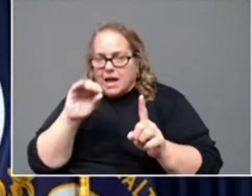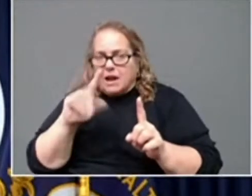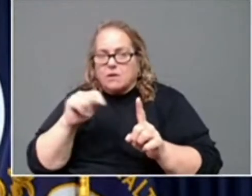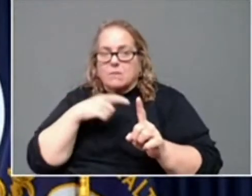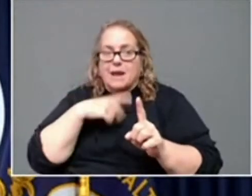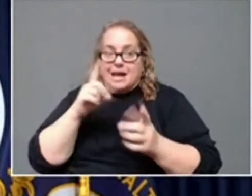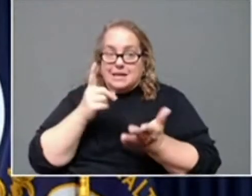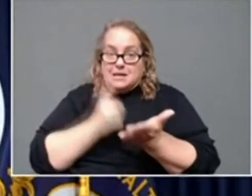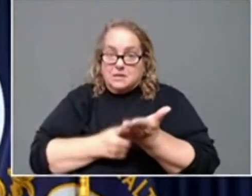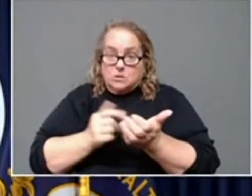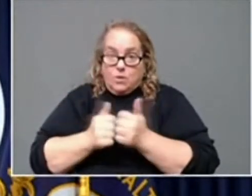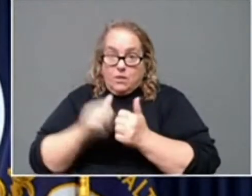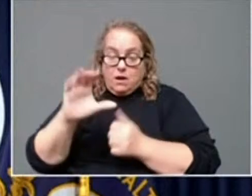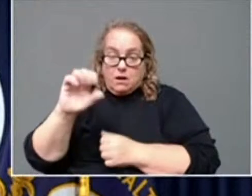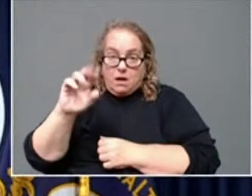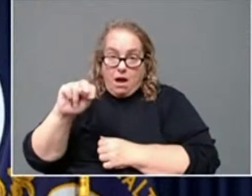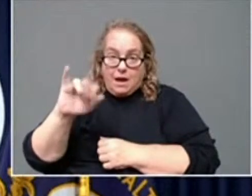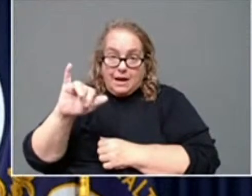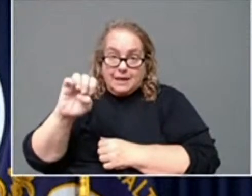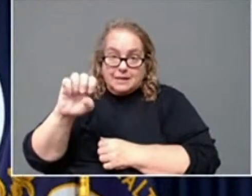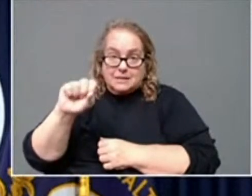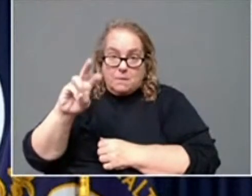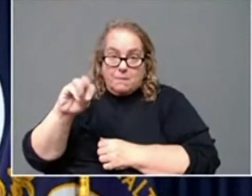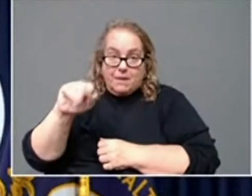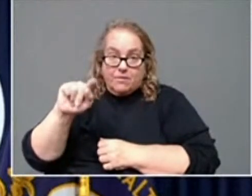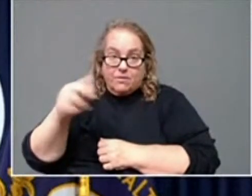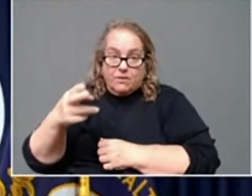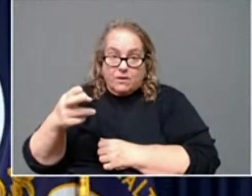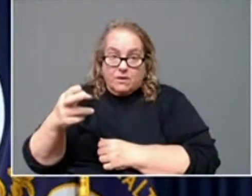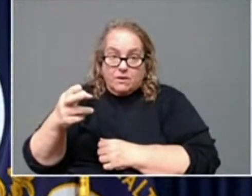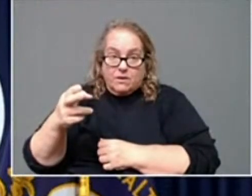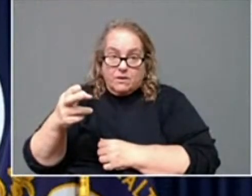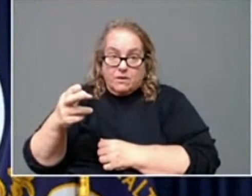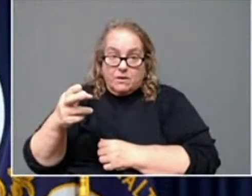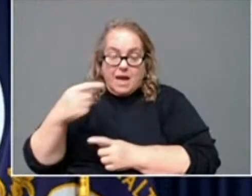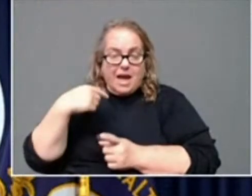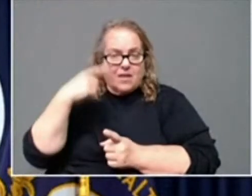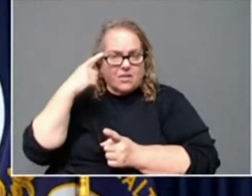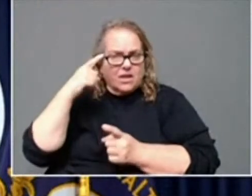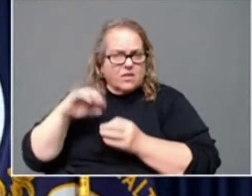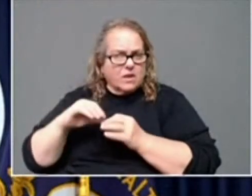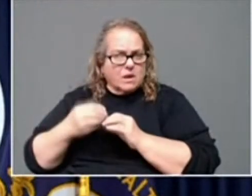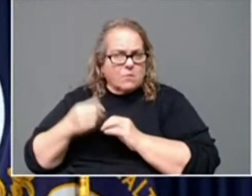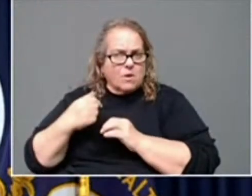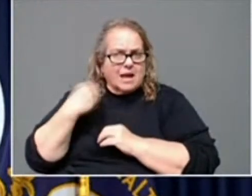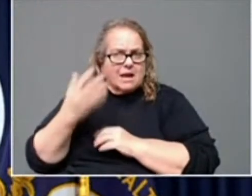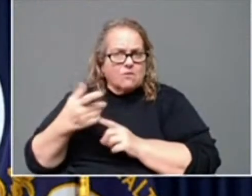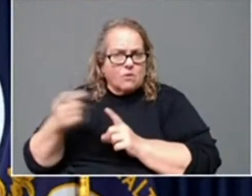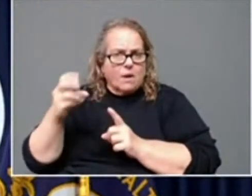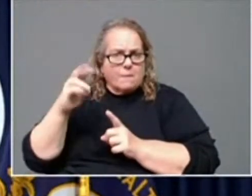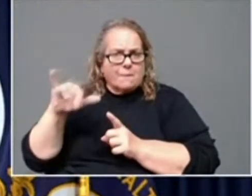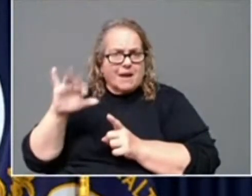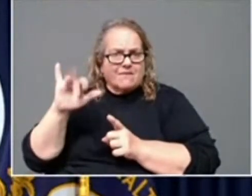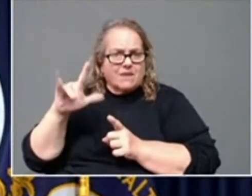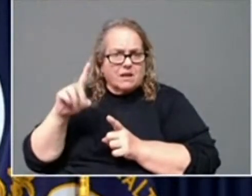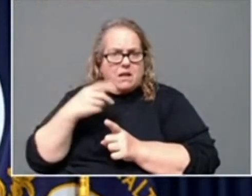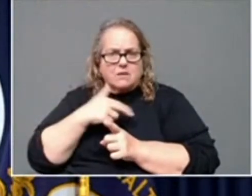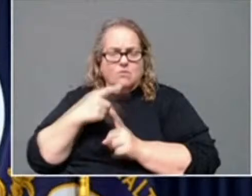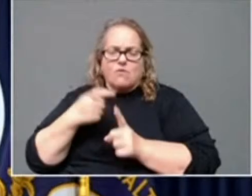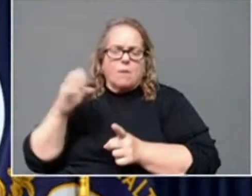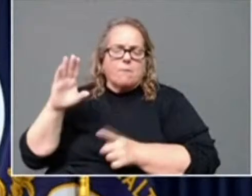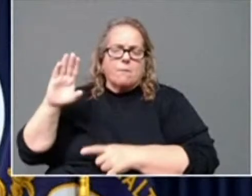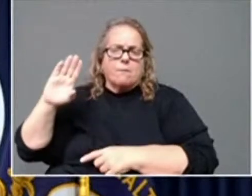who actually, I believe the numbers I gave you from Mayfield Hospital were from Bowling Green. My apologies.